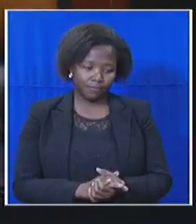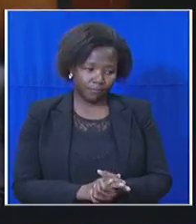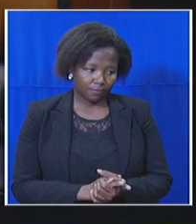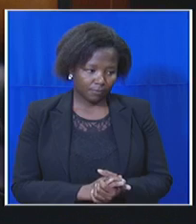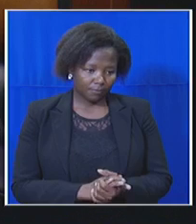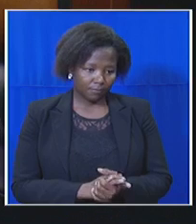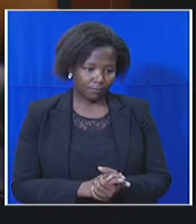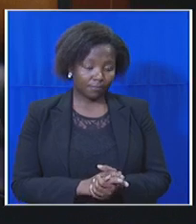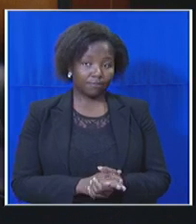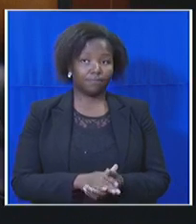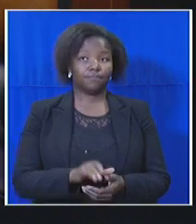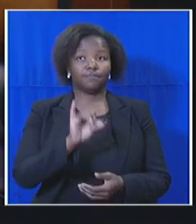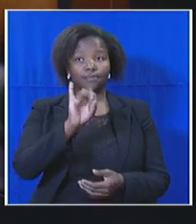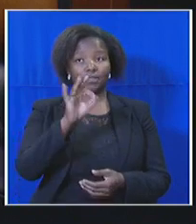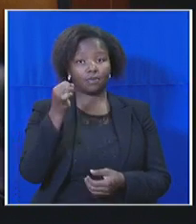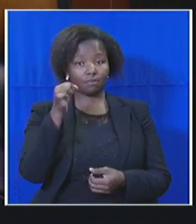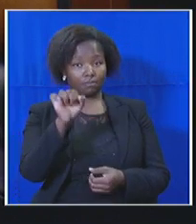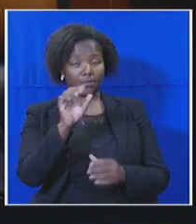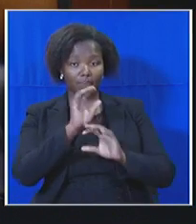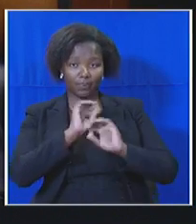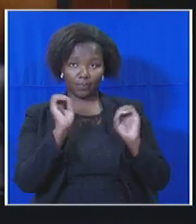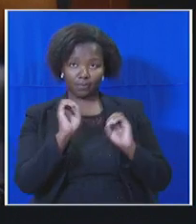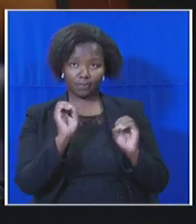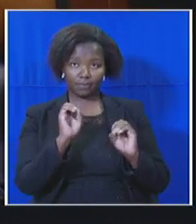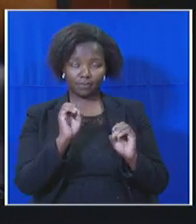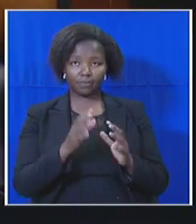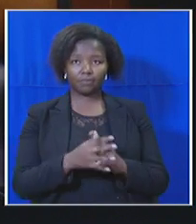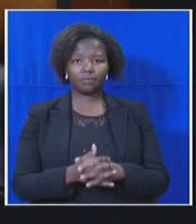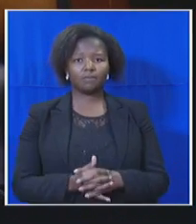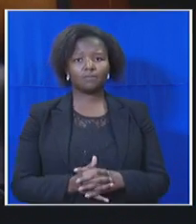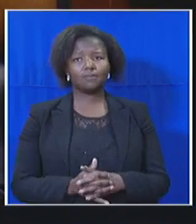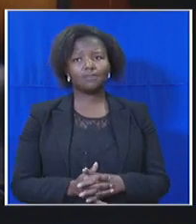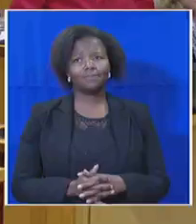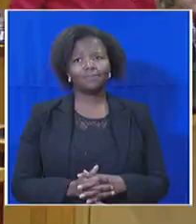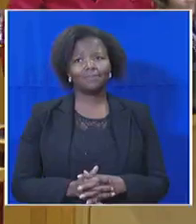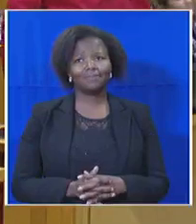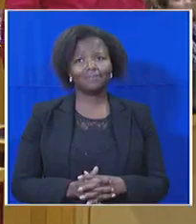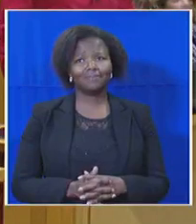If there are no objections, I put the motion. The EFF objects.